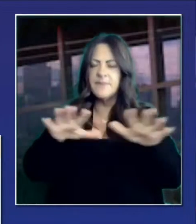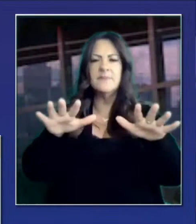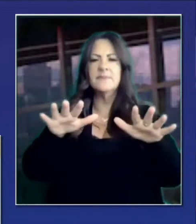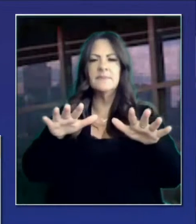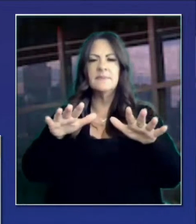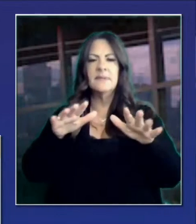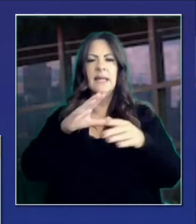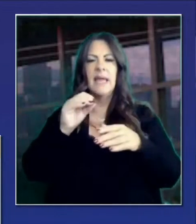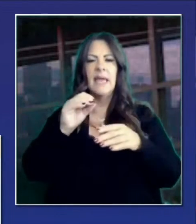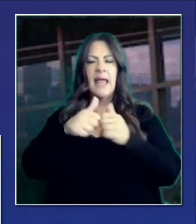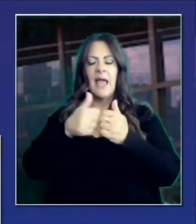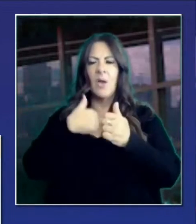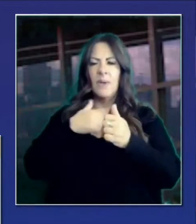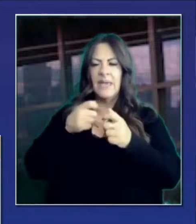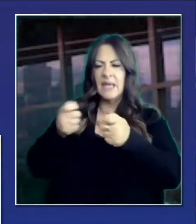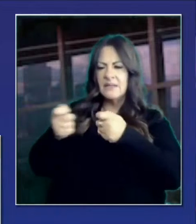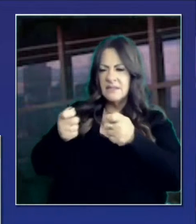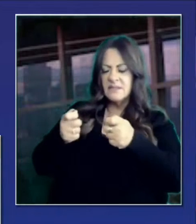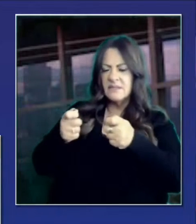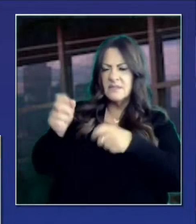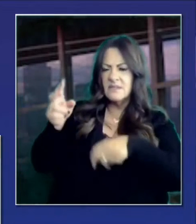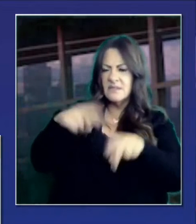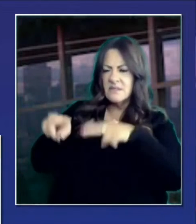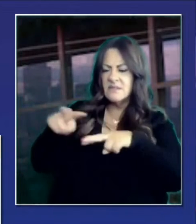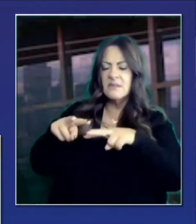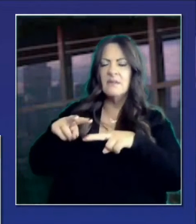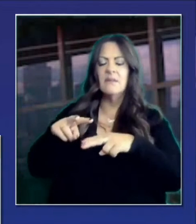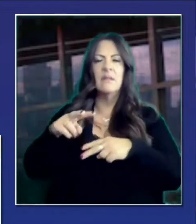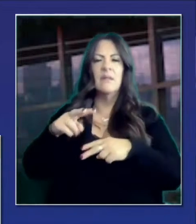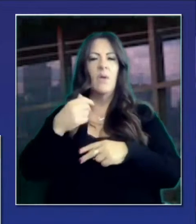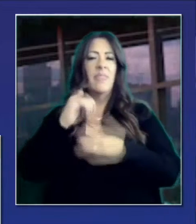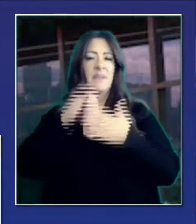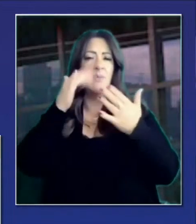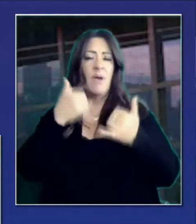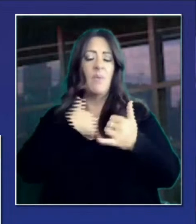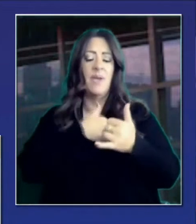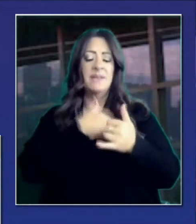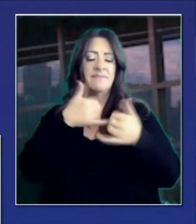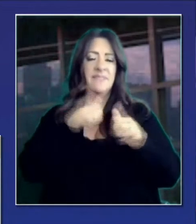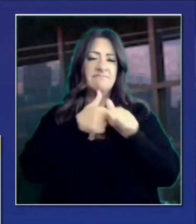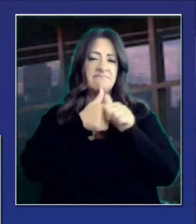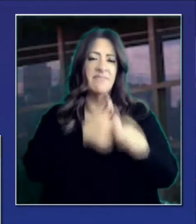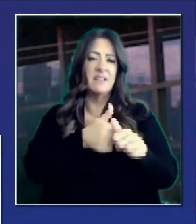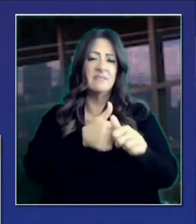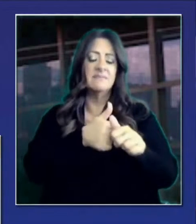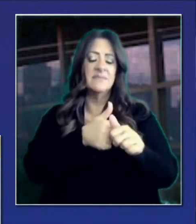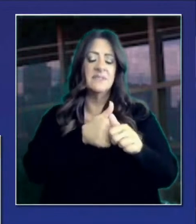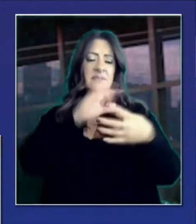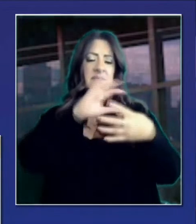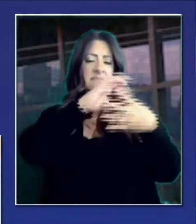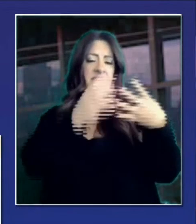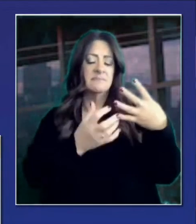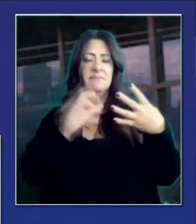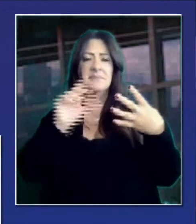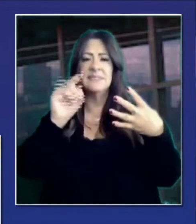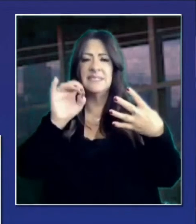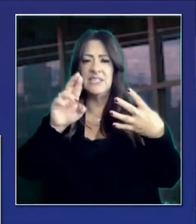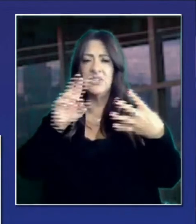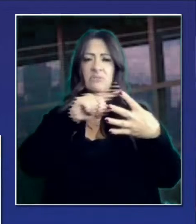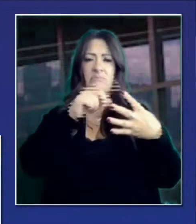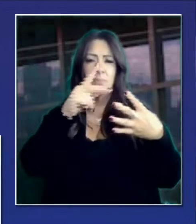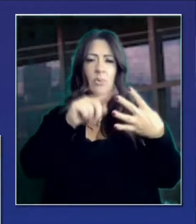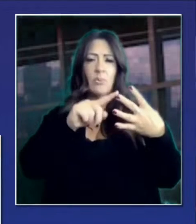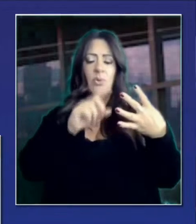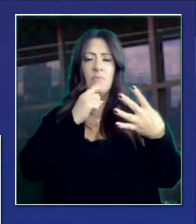the blueprint, we've used various interventions like the regional stay-at-home order to manage certain phases of our response